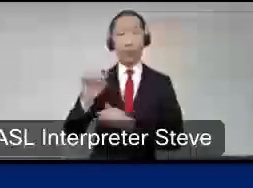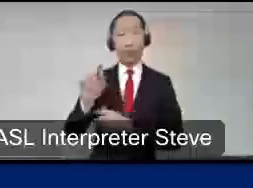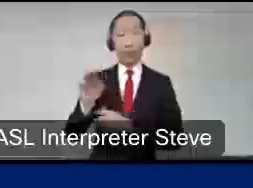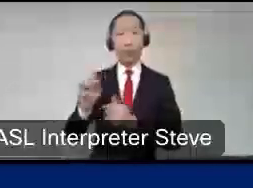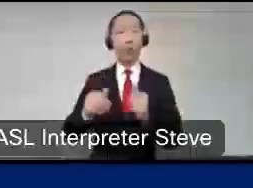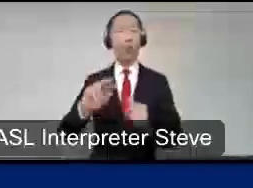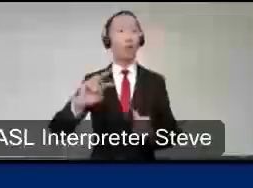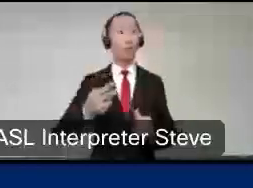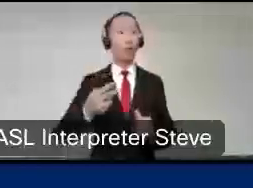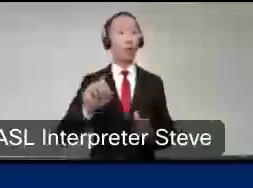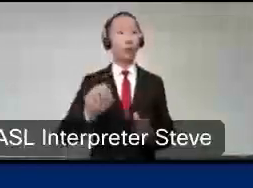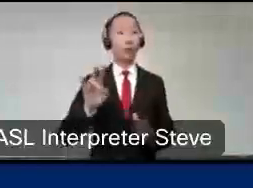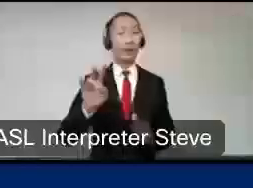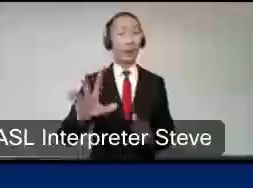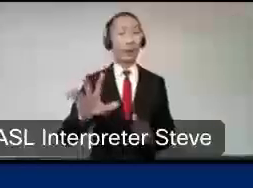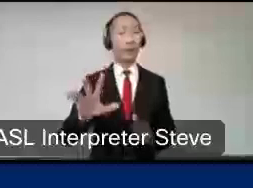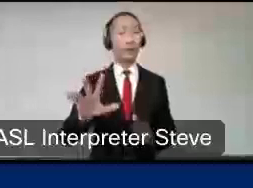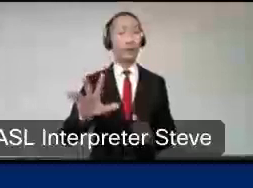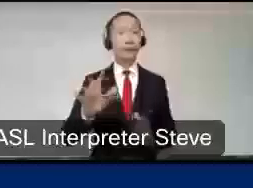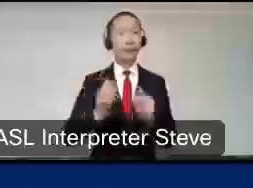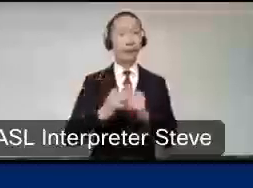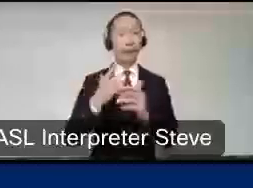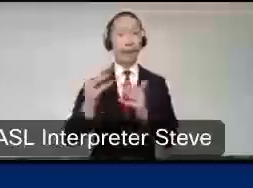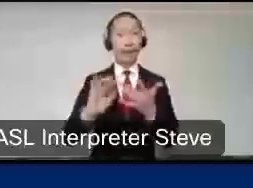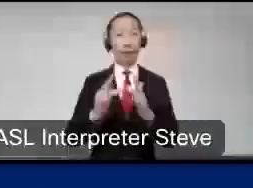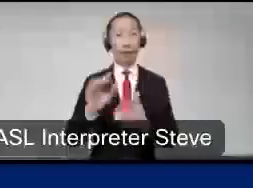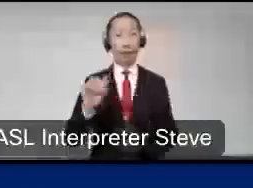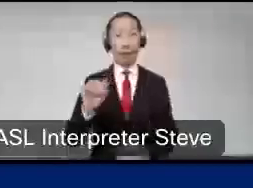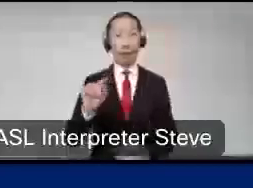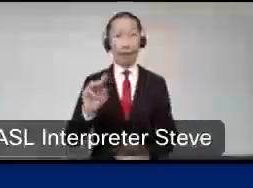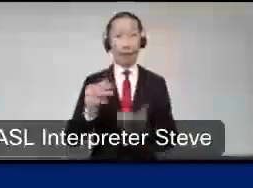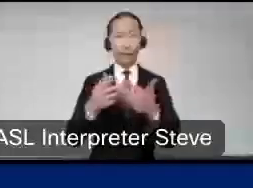or $2.75 at an out-of-network